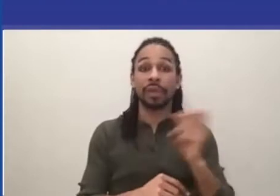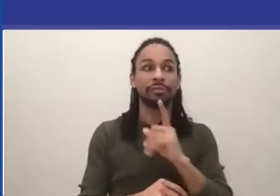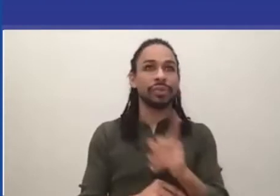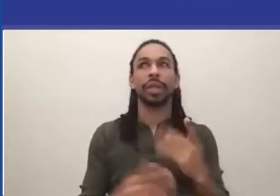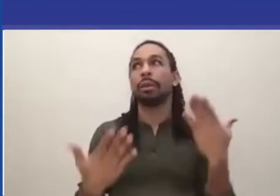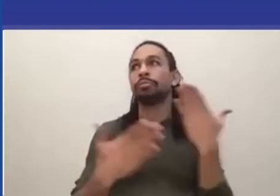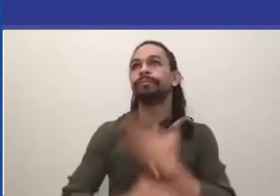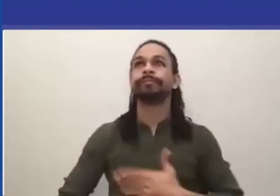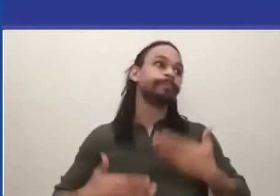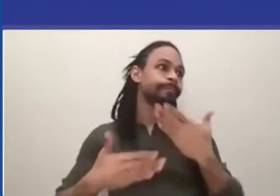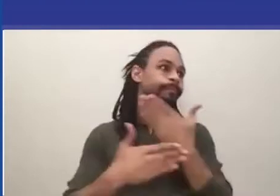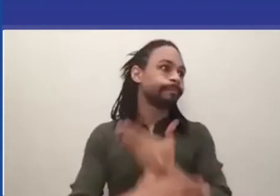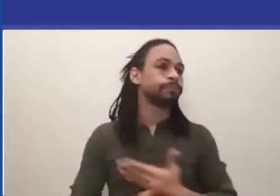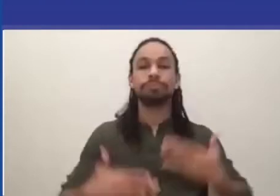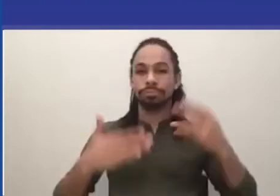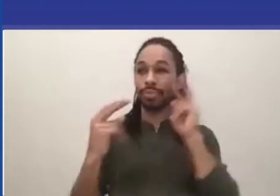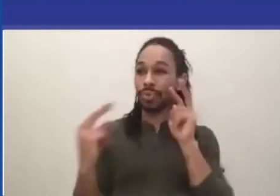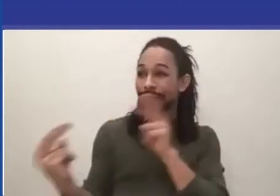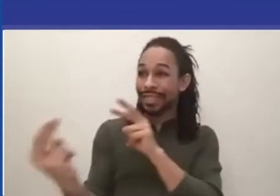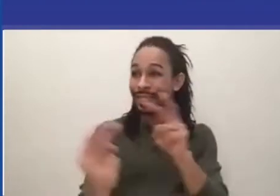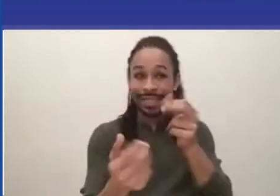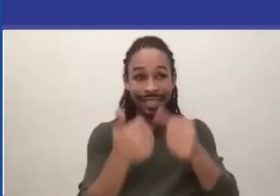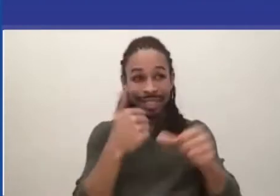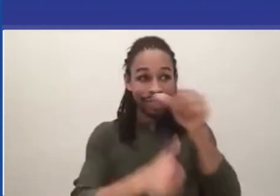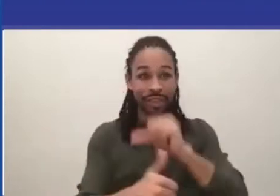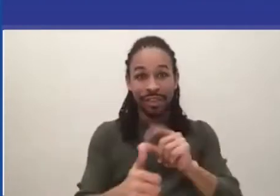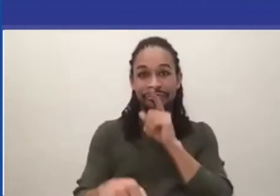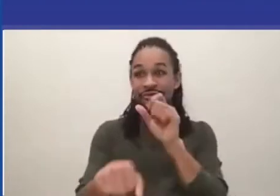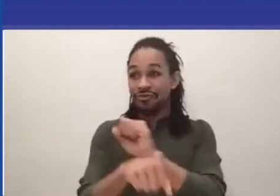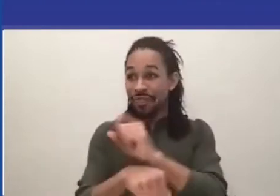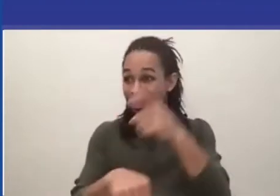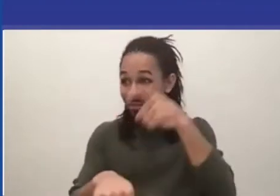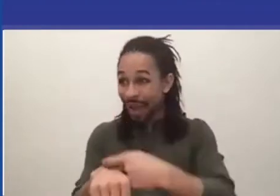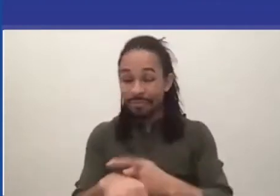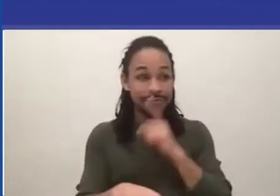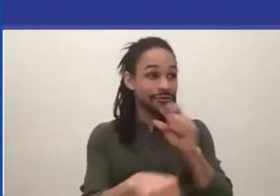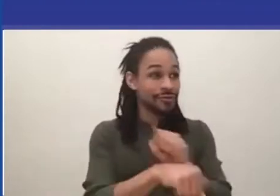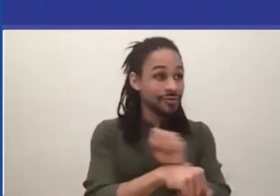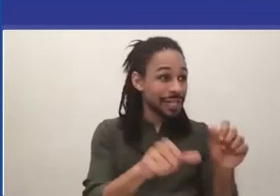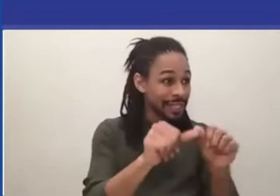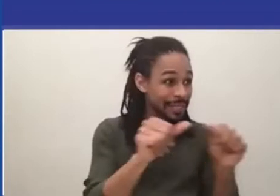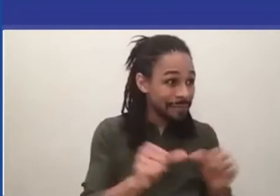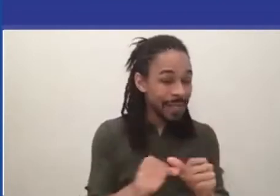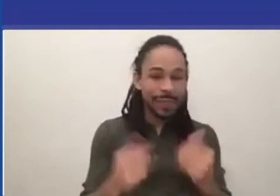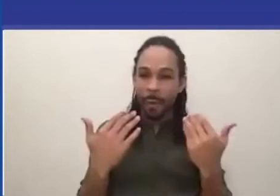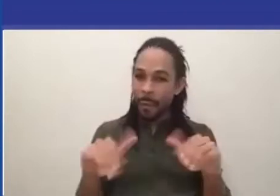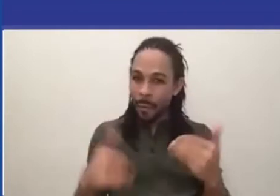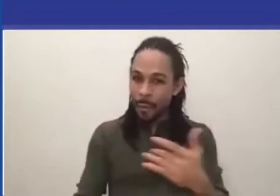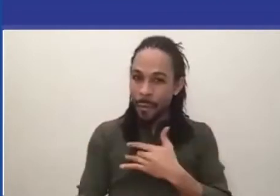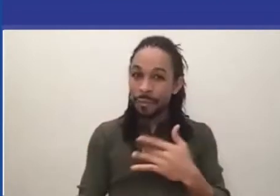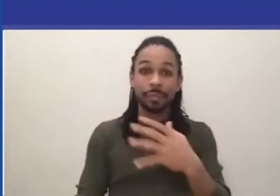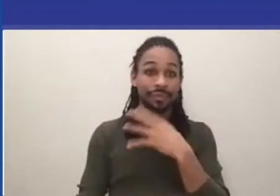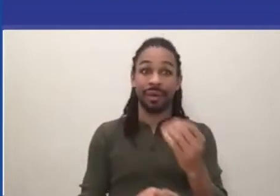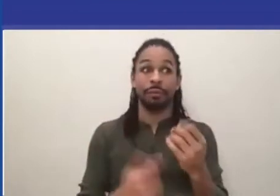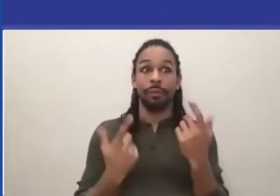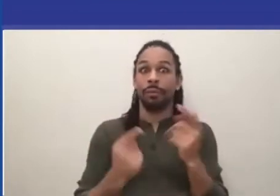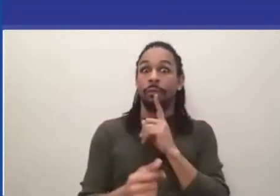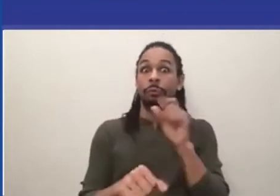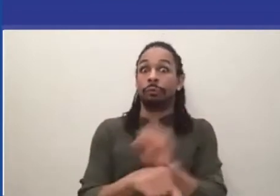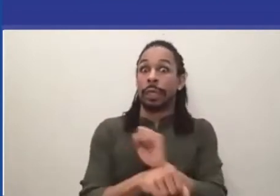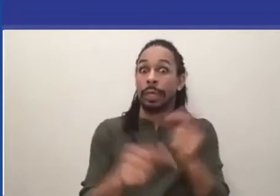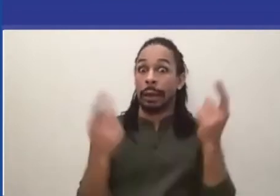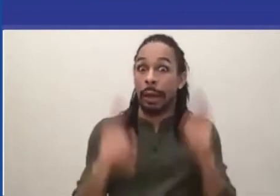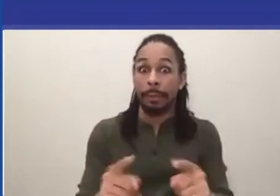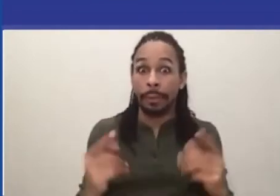other in real time, real space. And I think what it really did was that it didn't